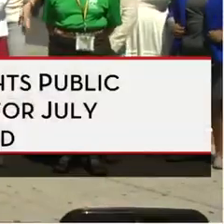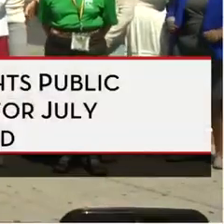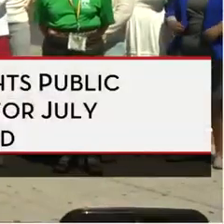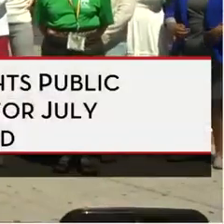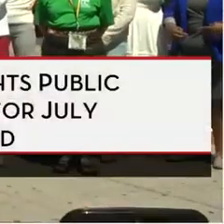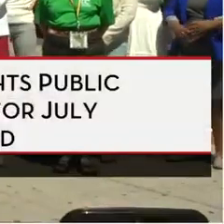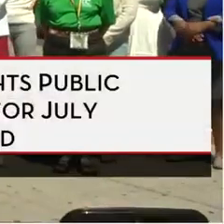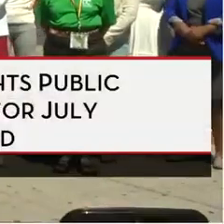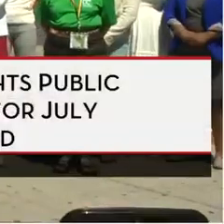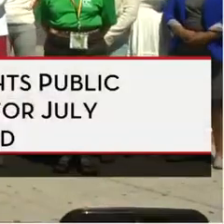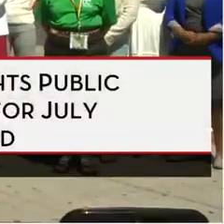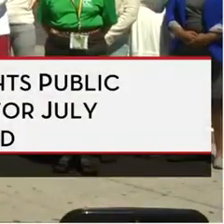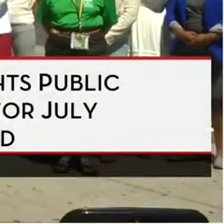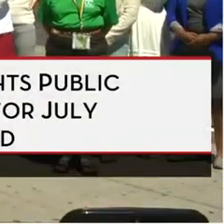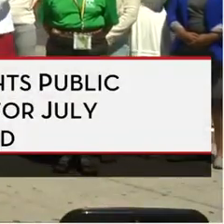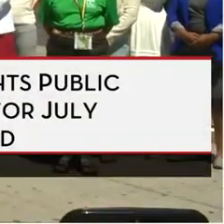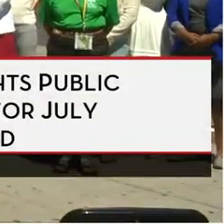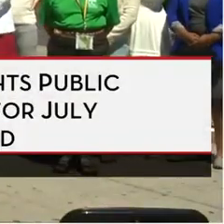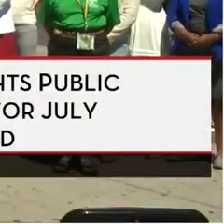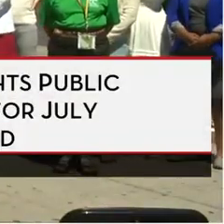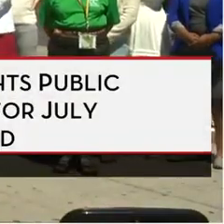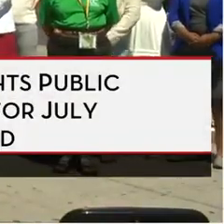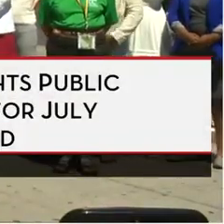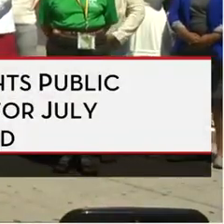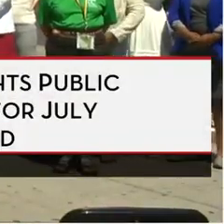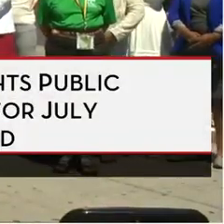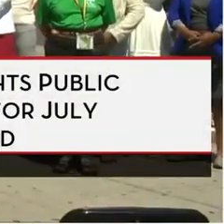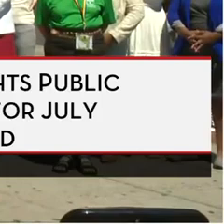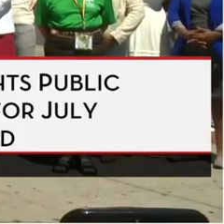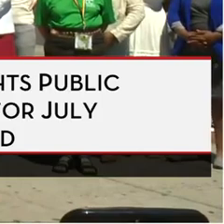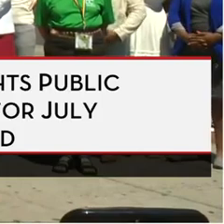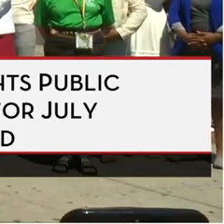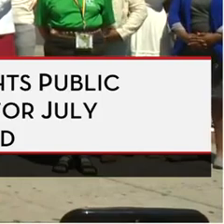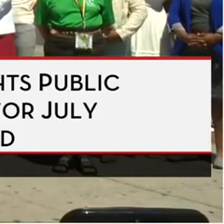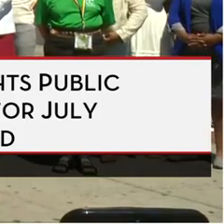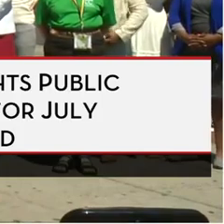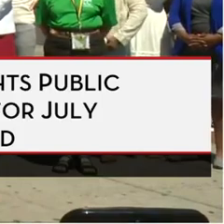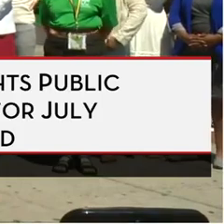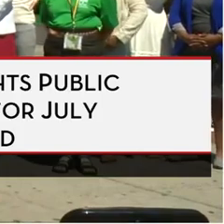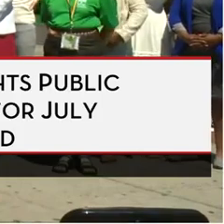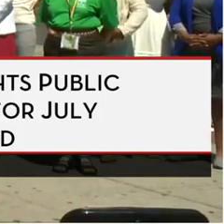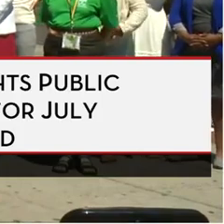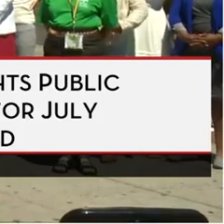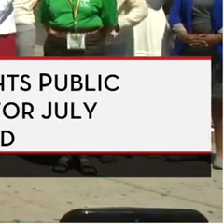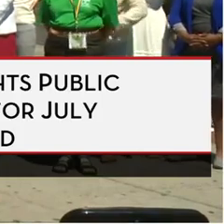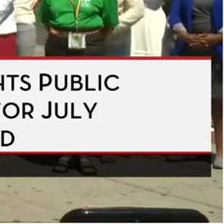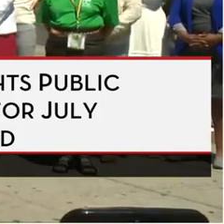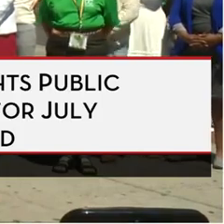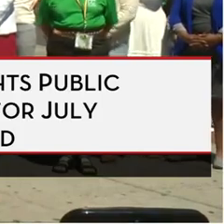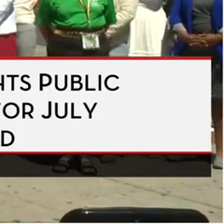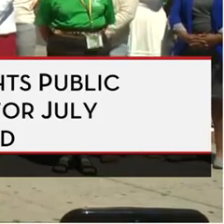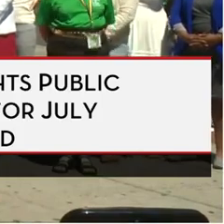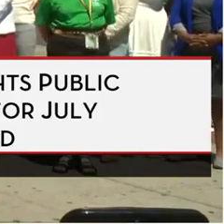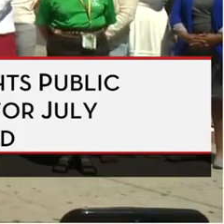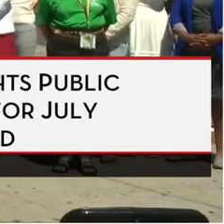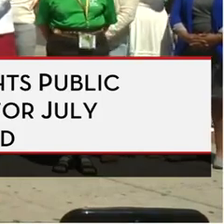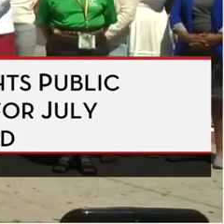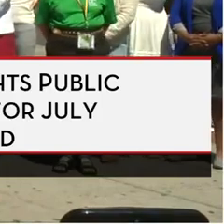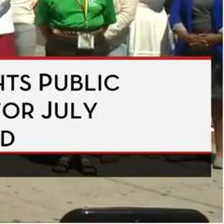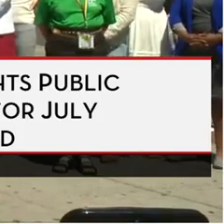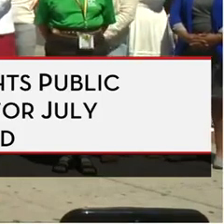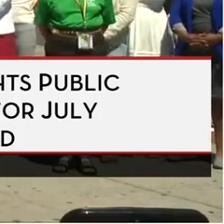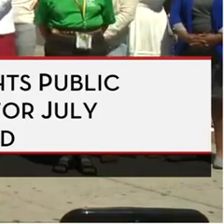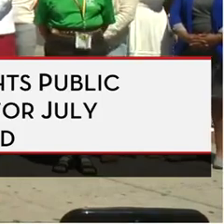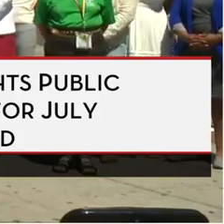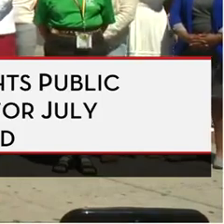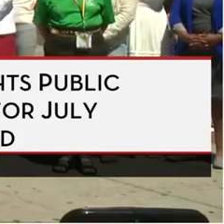Good morning, everybody. I'm Muriel Bowser, your mayor. I am here today on U Street in Ward